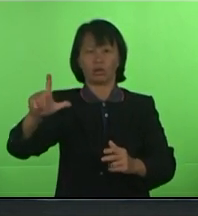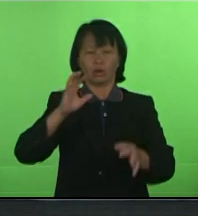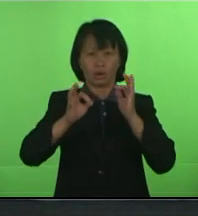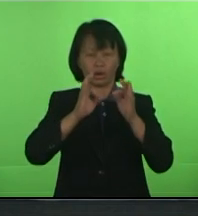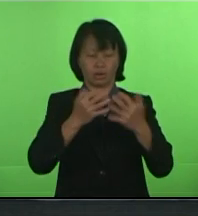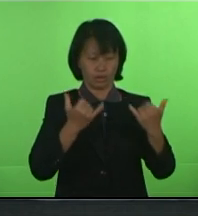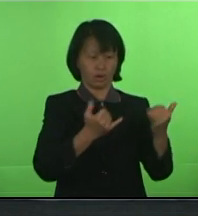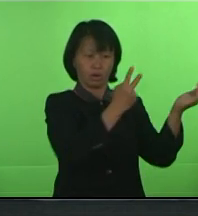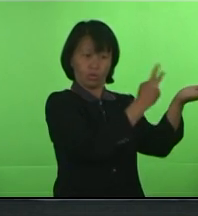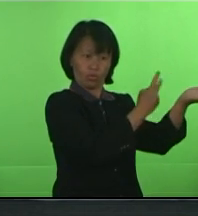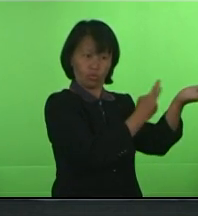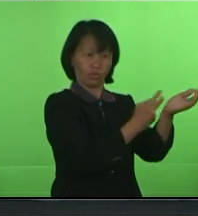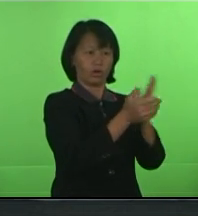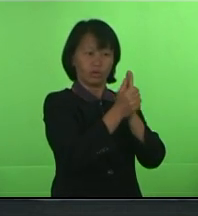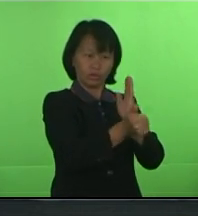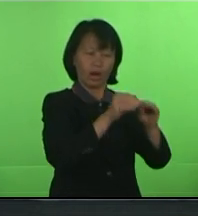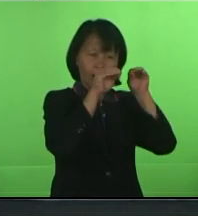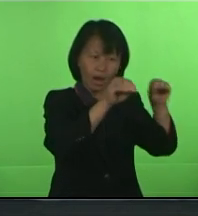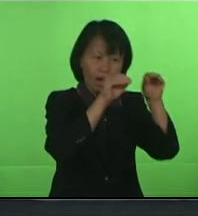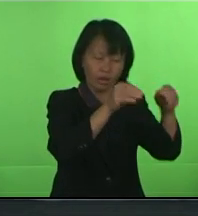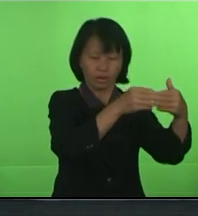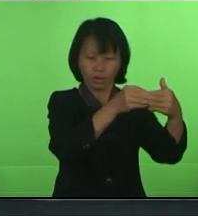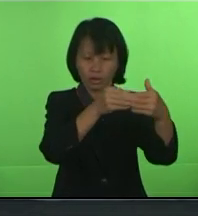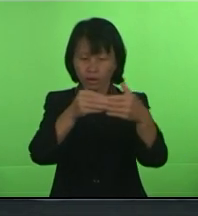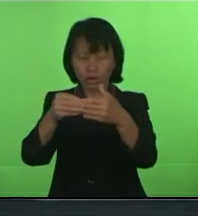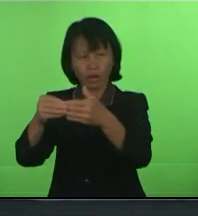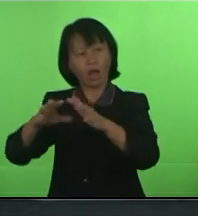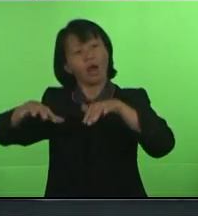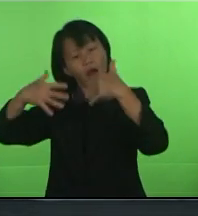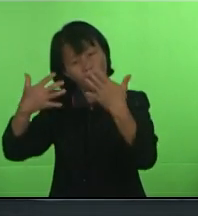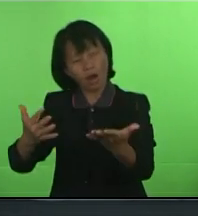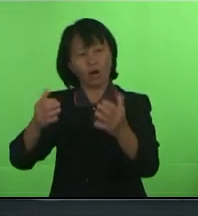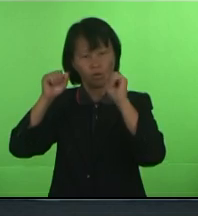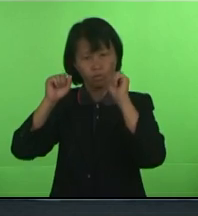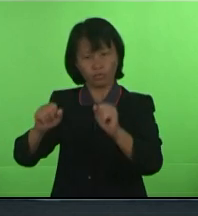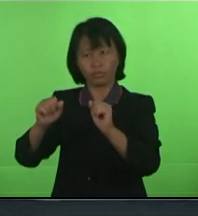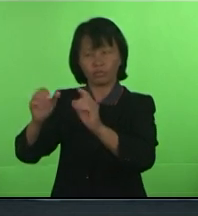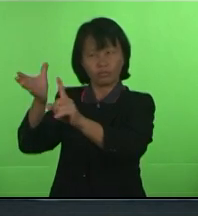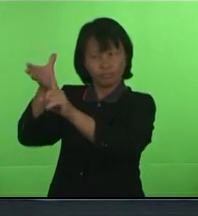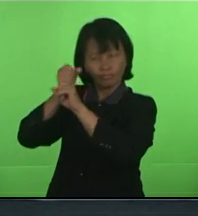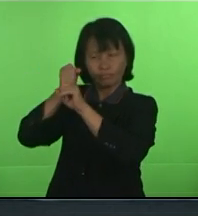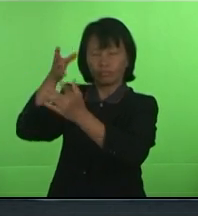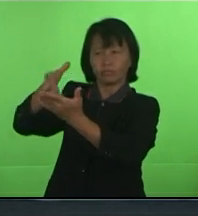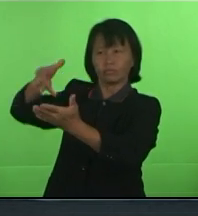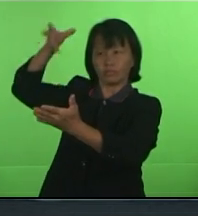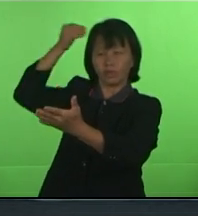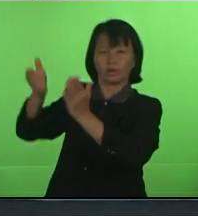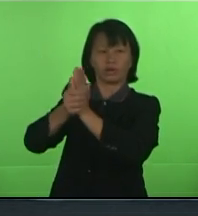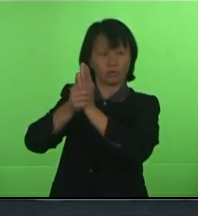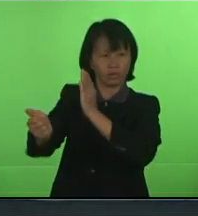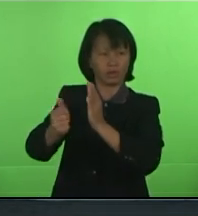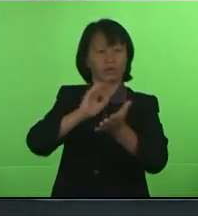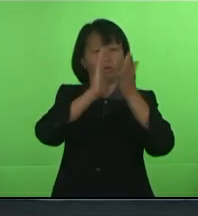you, equip you, guide you, and give you some tips on how to acquire the learning skills you need